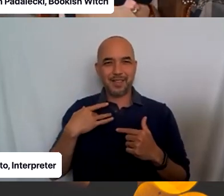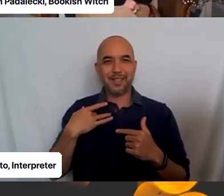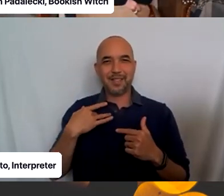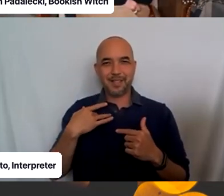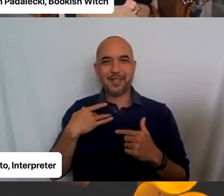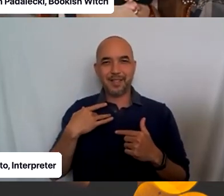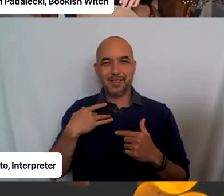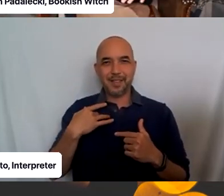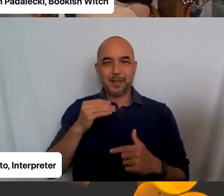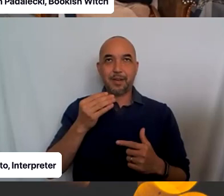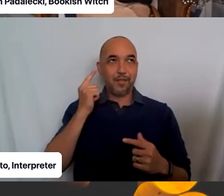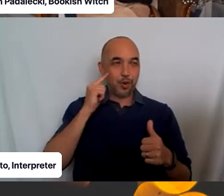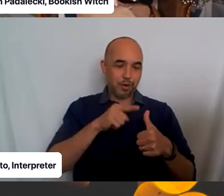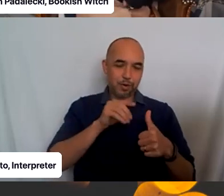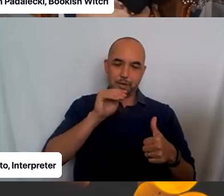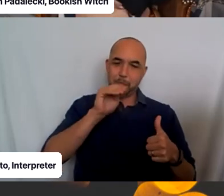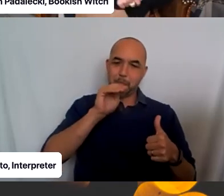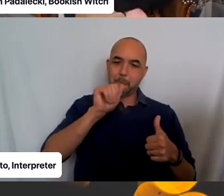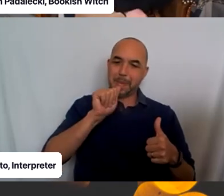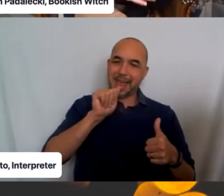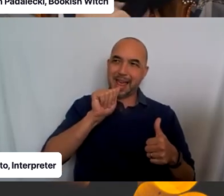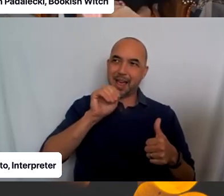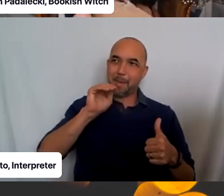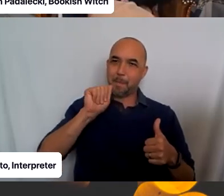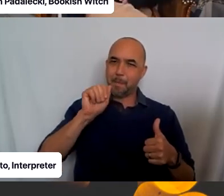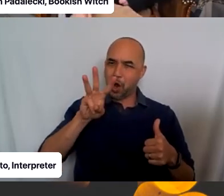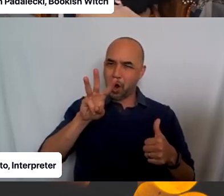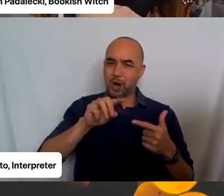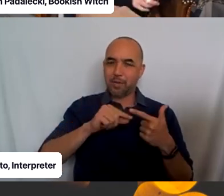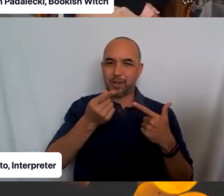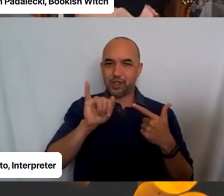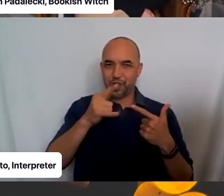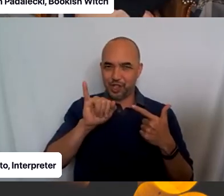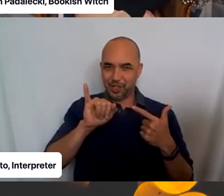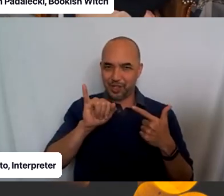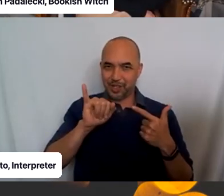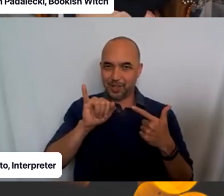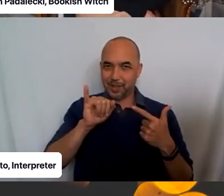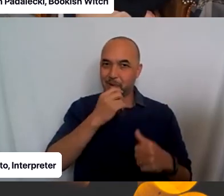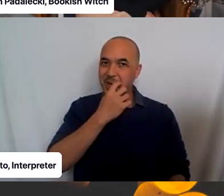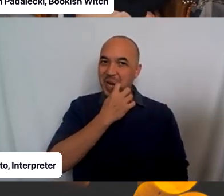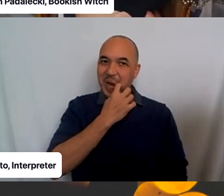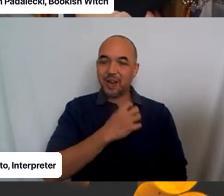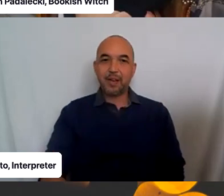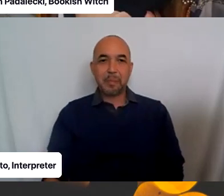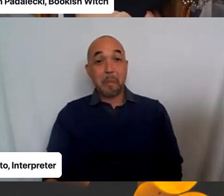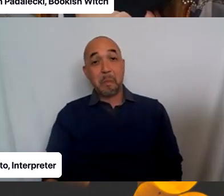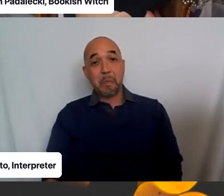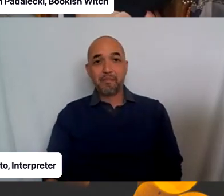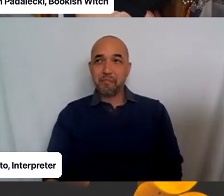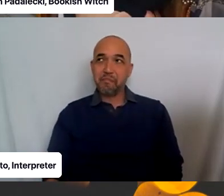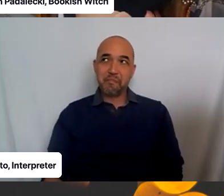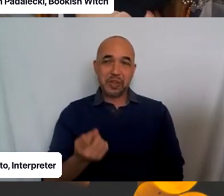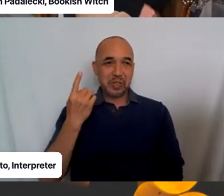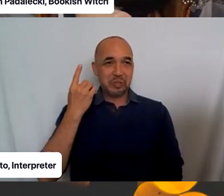either Mama, which is also super Southern, and like Gigi, which I've heard a few times. But yeah,